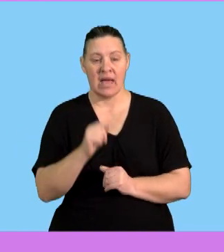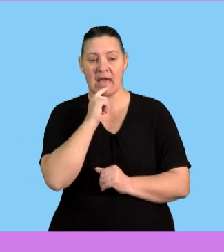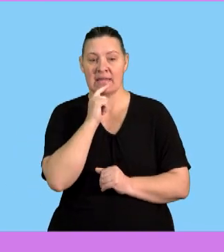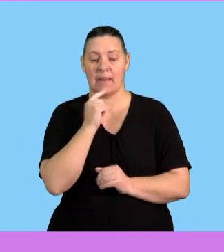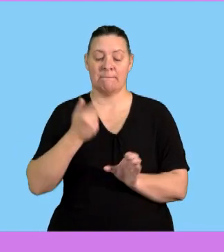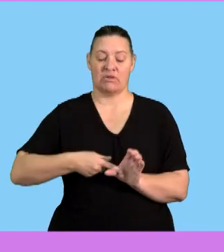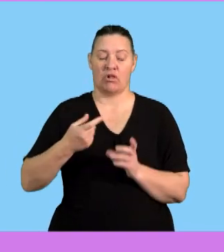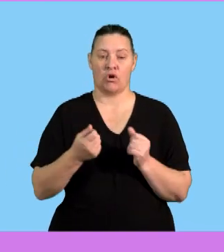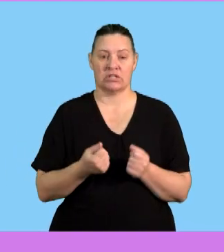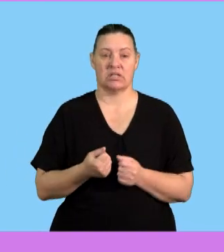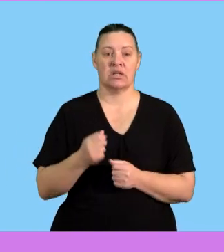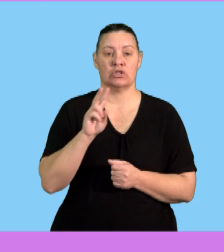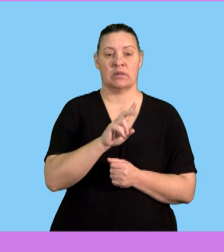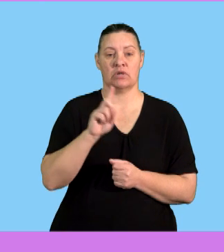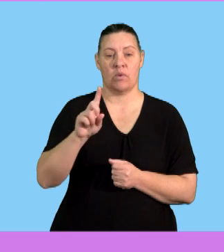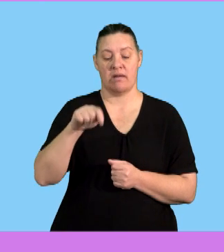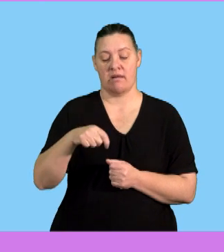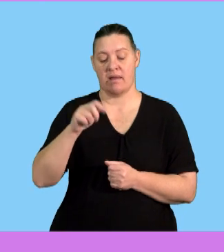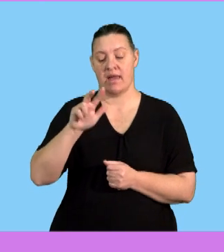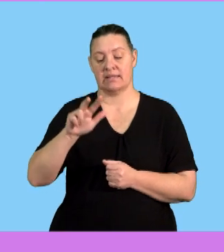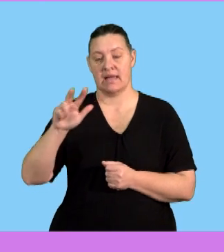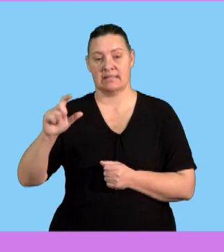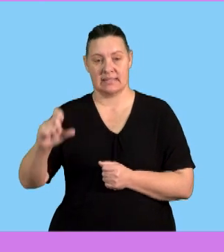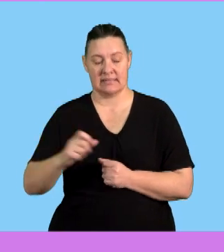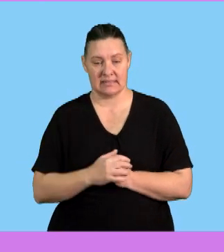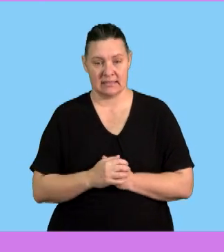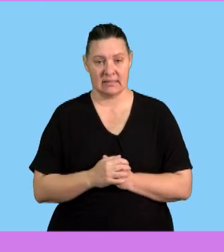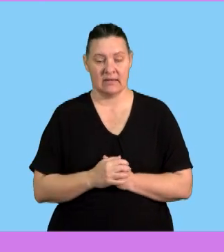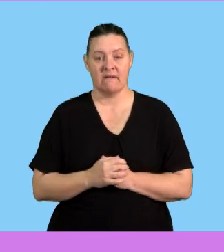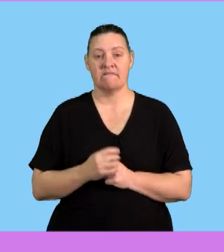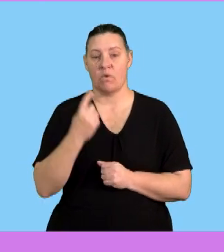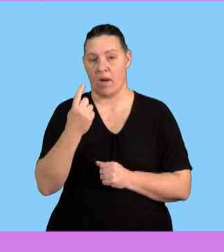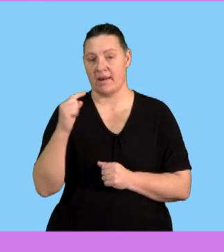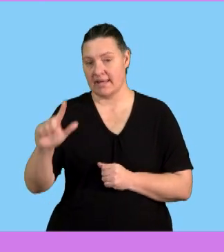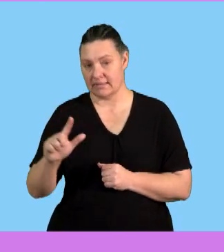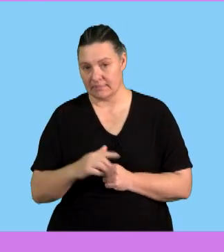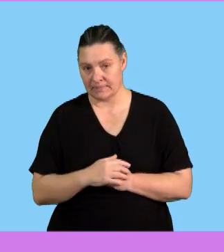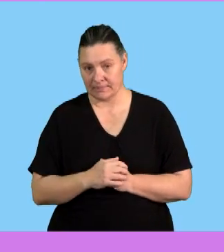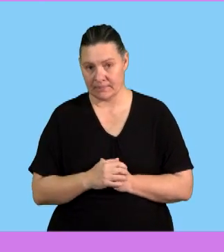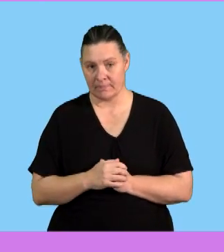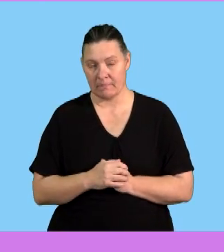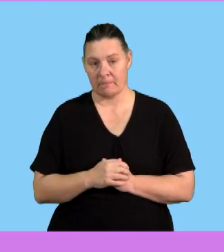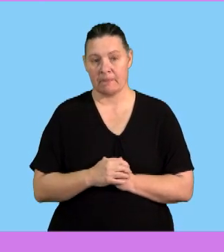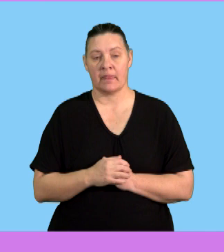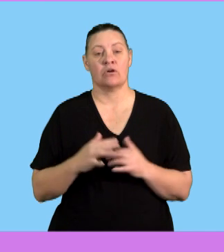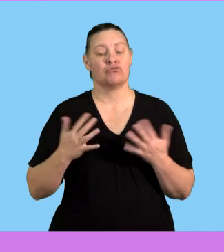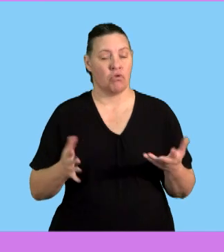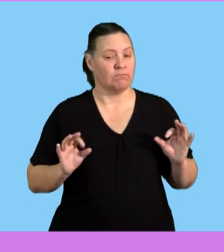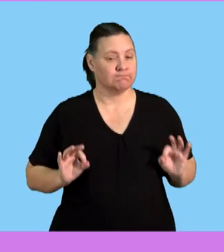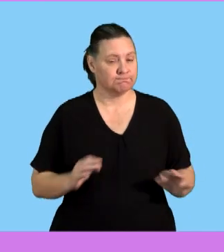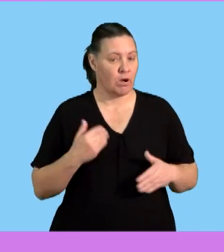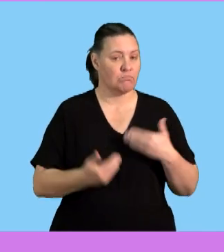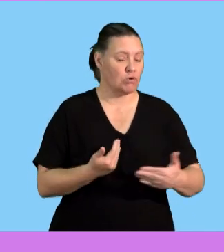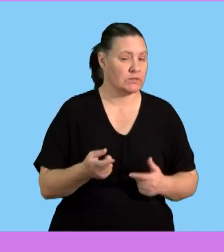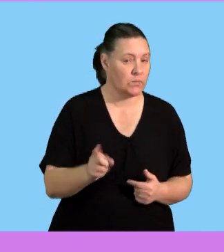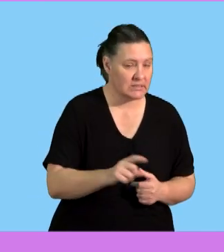petrol costs 21 Rand 88 cents per liter. Now, the correct procedure.